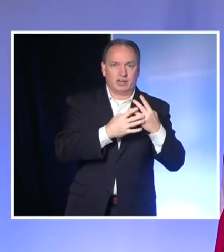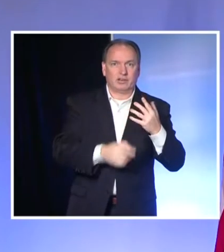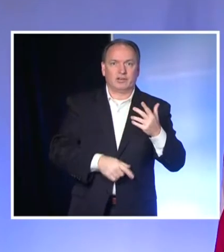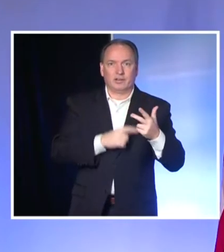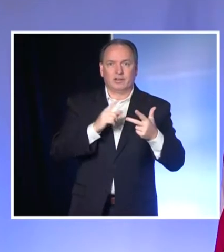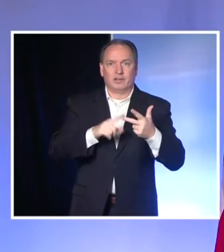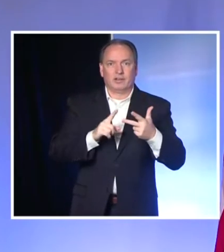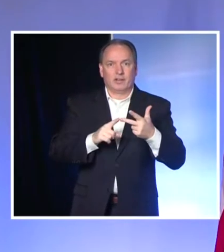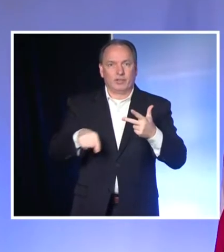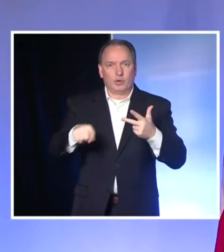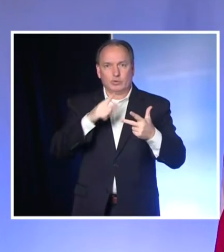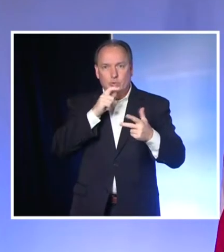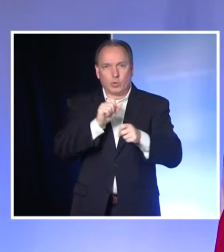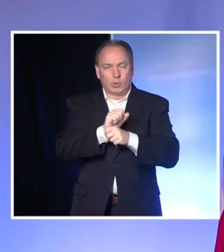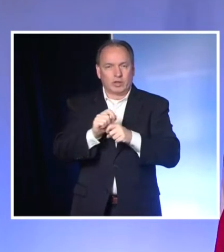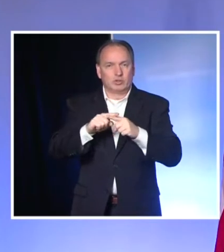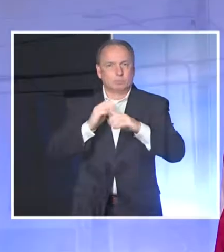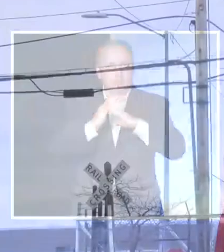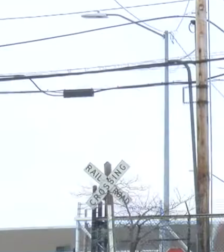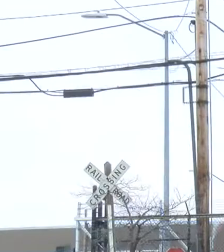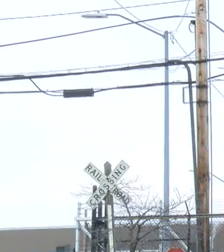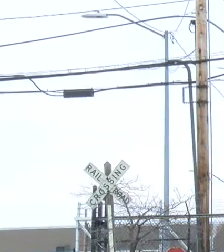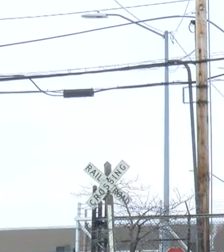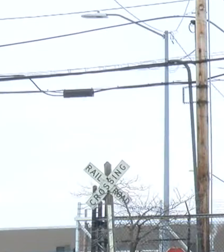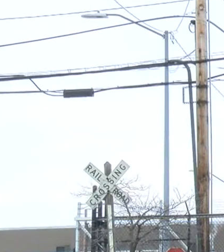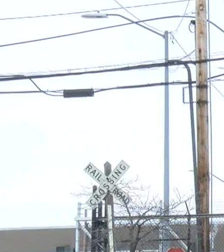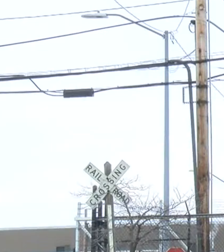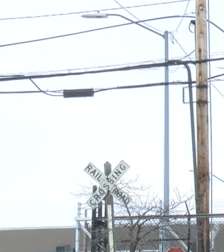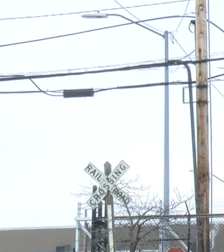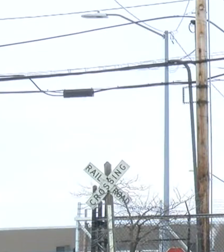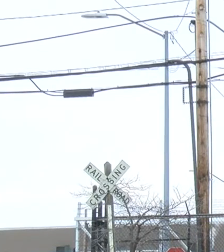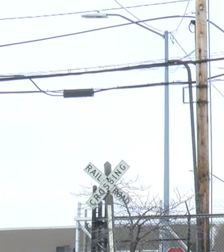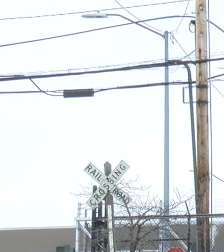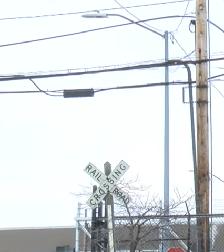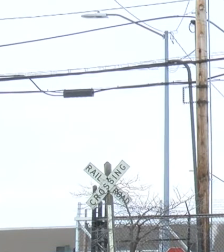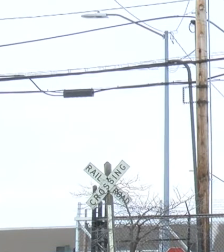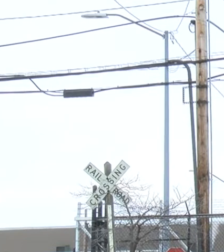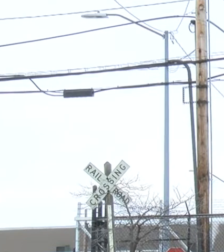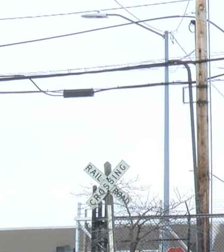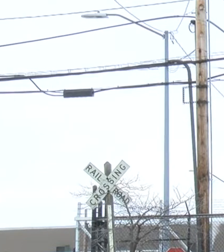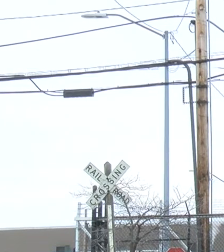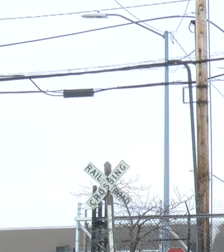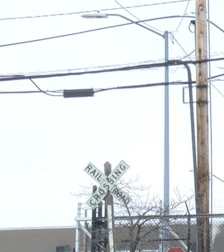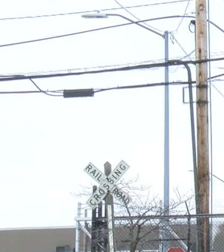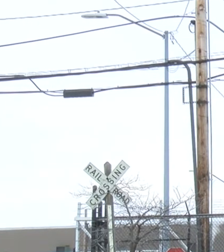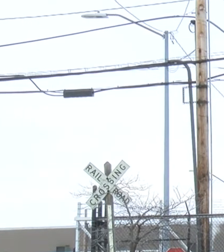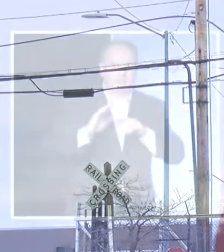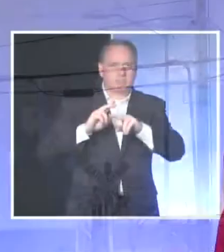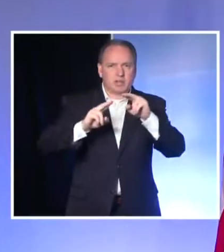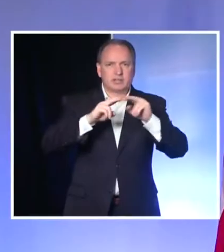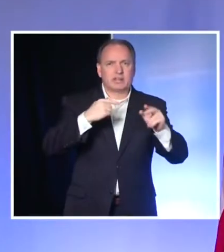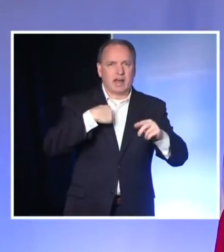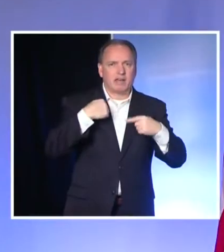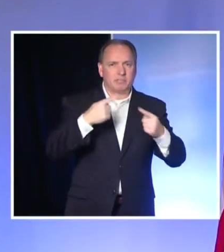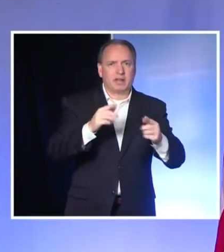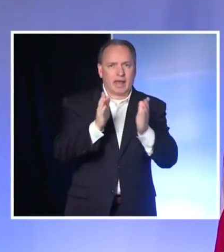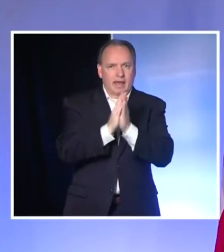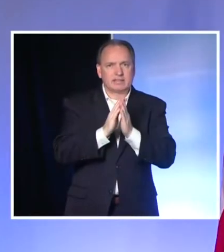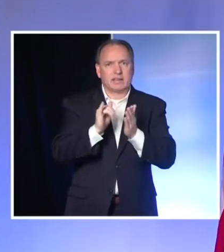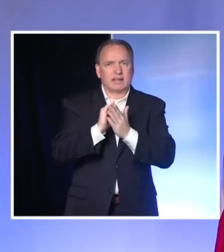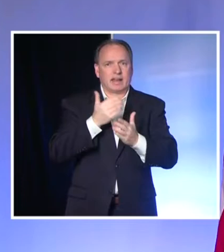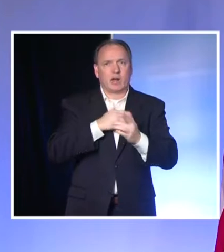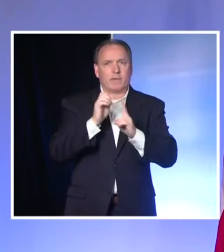saying she wanted the health department's environment team to inspect the facility for sanitation procedures. I had been asking that